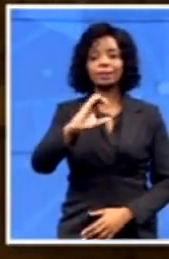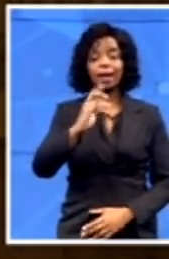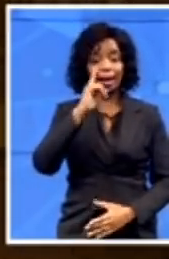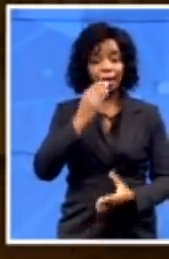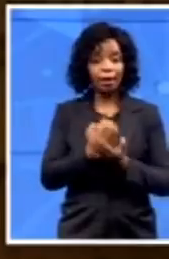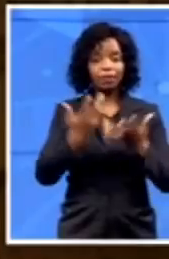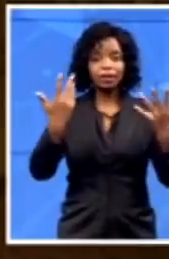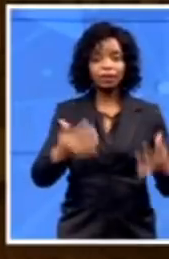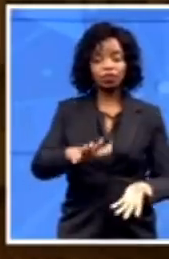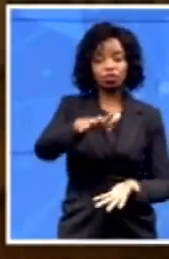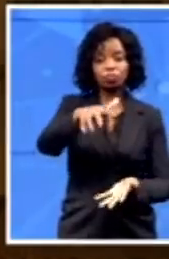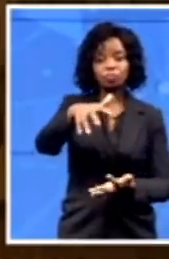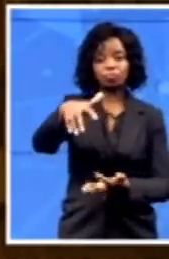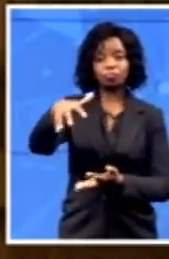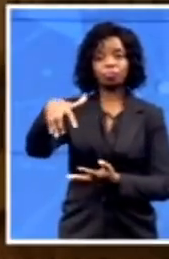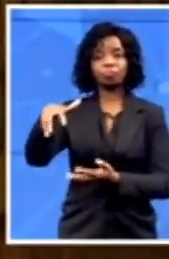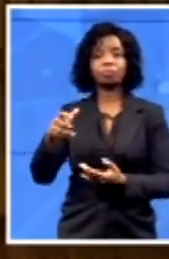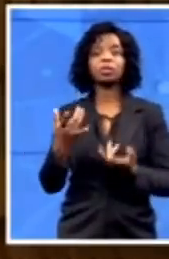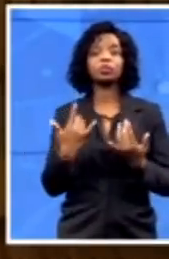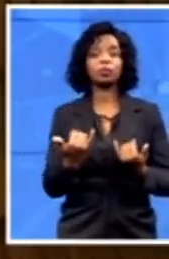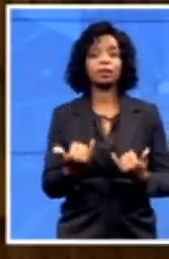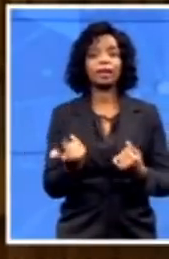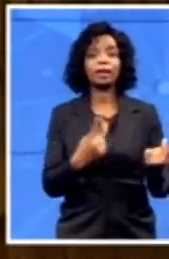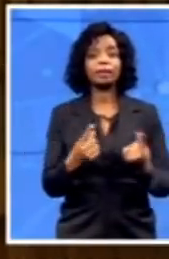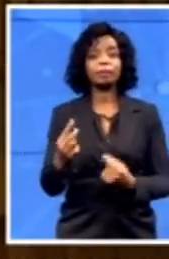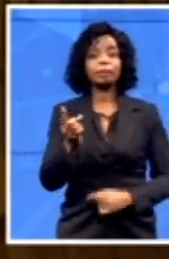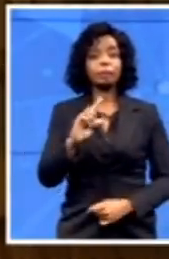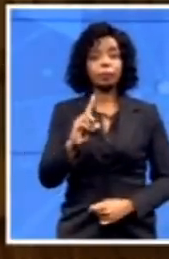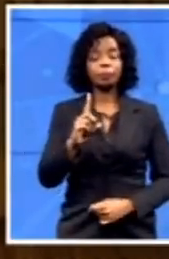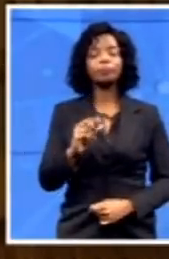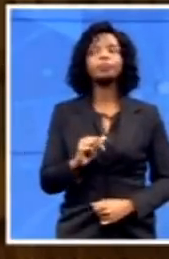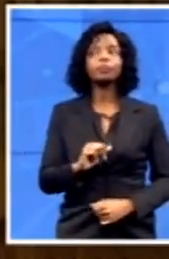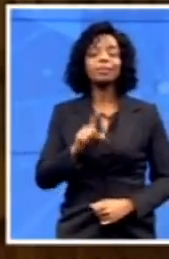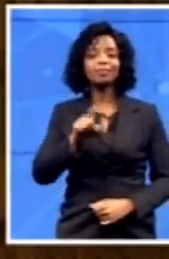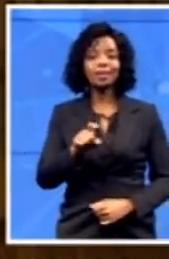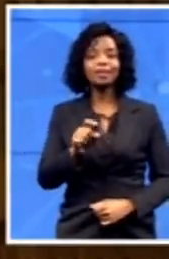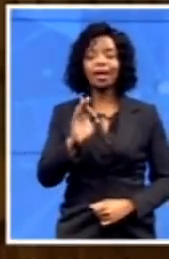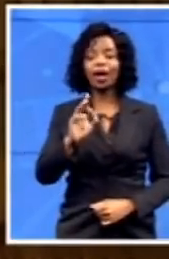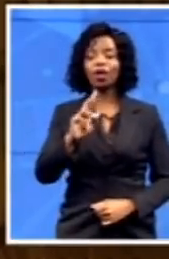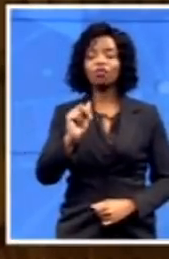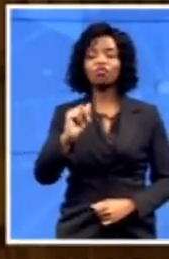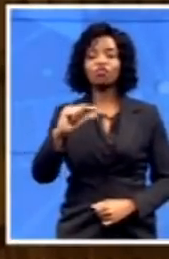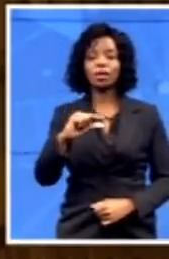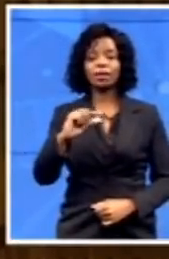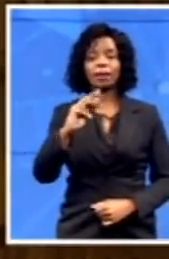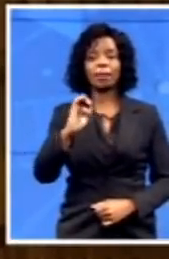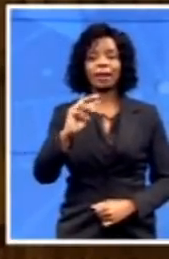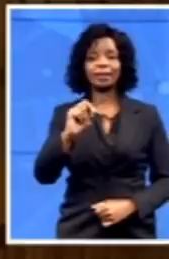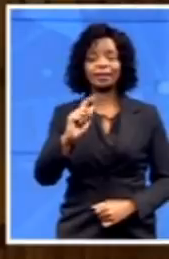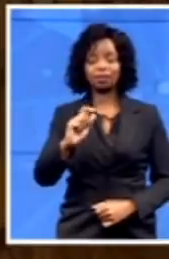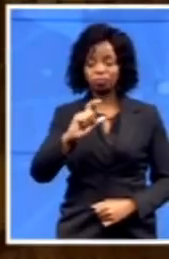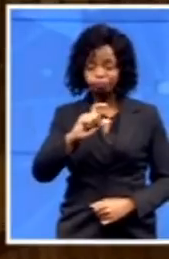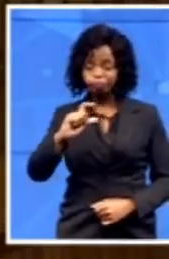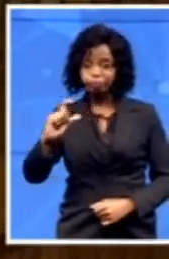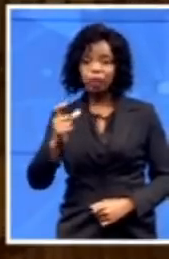as they go through the case, going through that bullet fragment that was found, which they're hoping to link to one of the accused, and the gun that